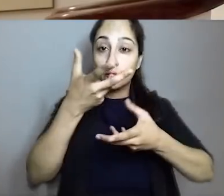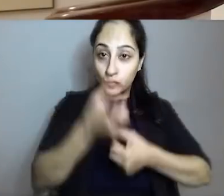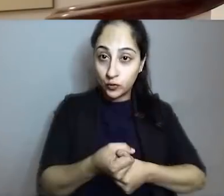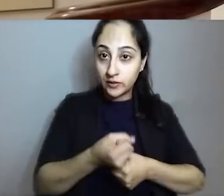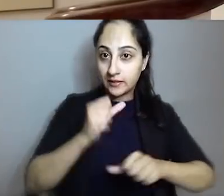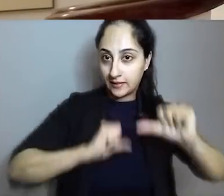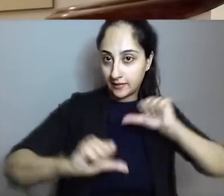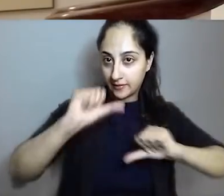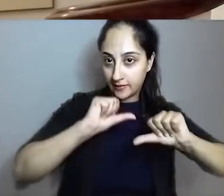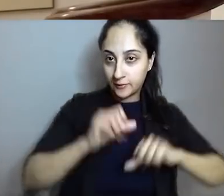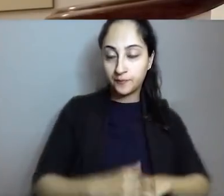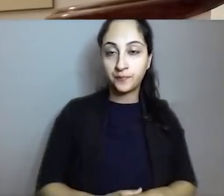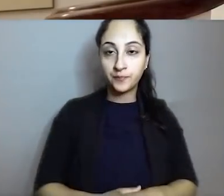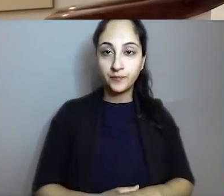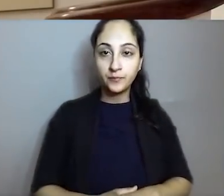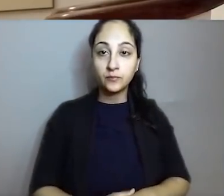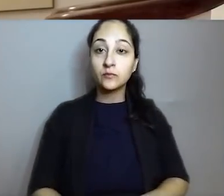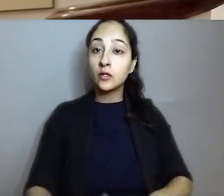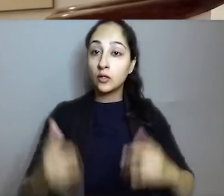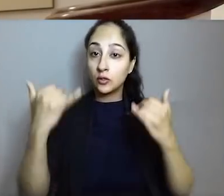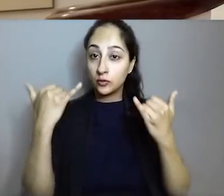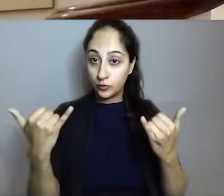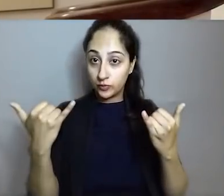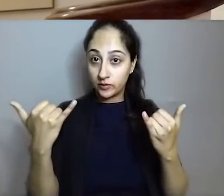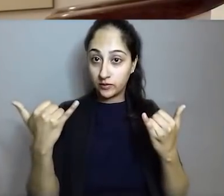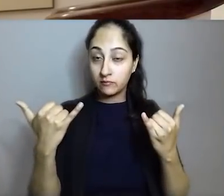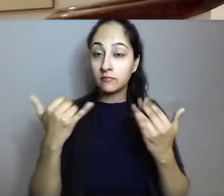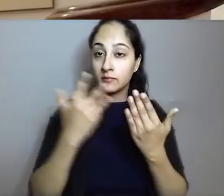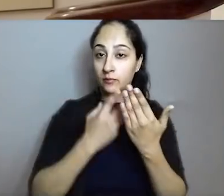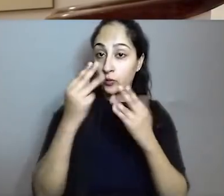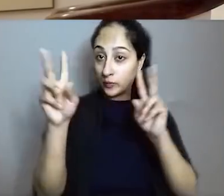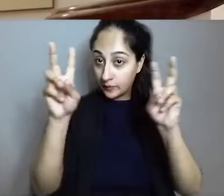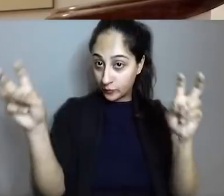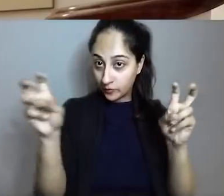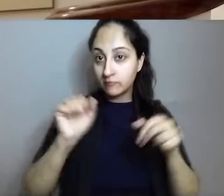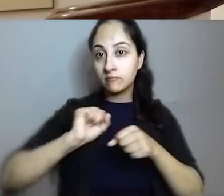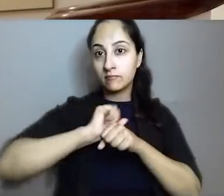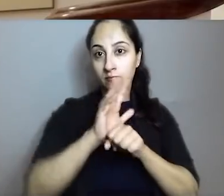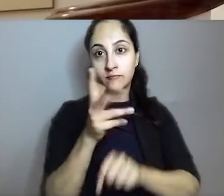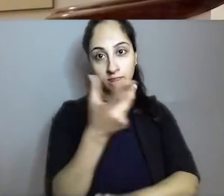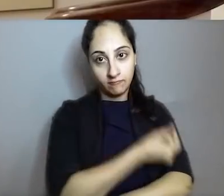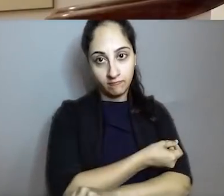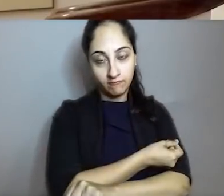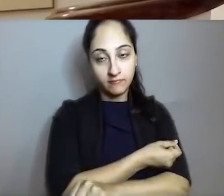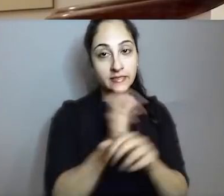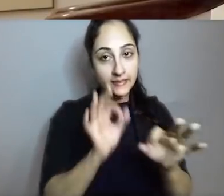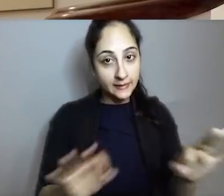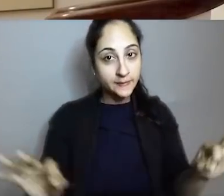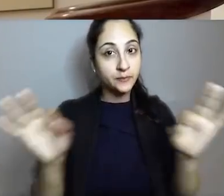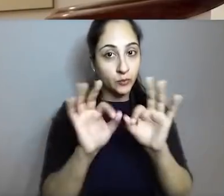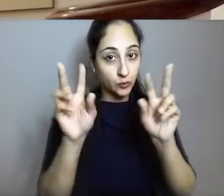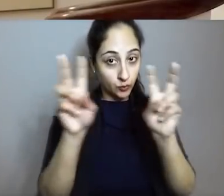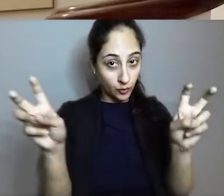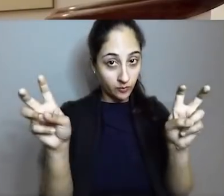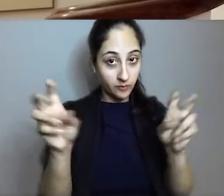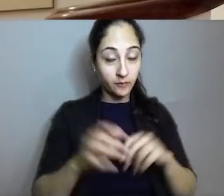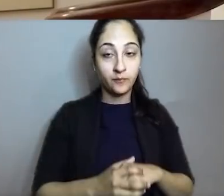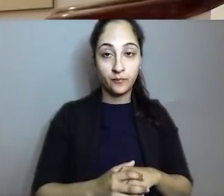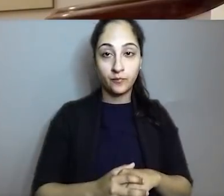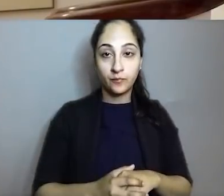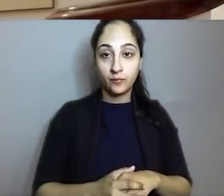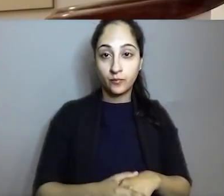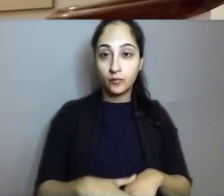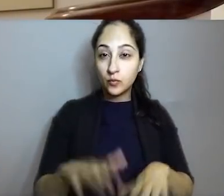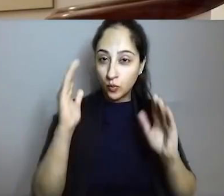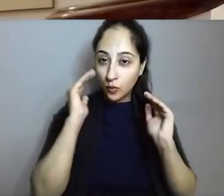Tonight we will explore vaccines, something that is particularly topical at this time. So I hope you will take